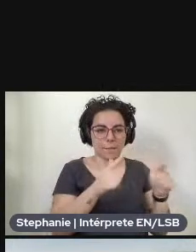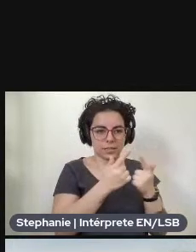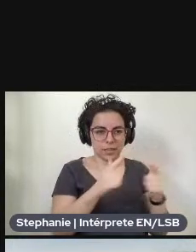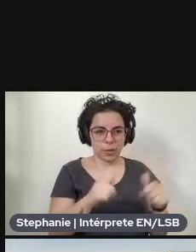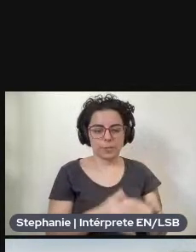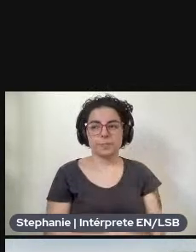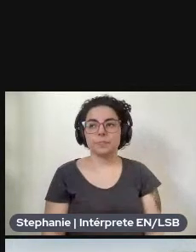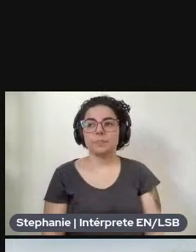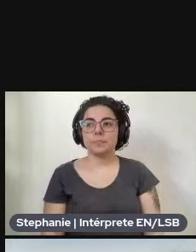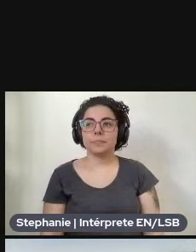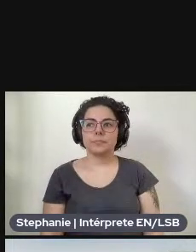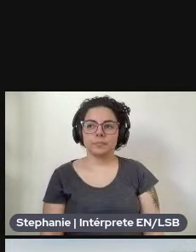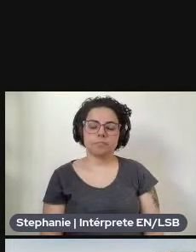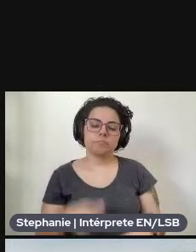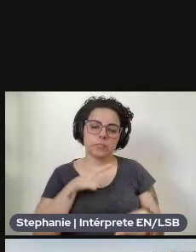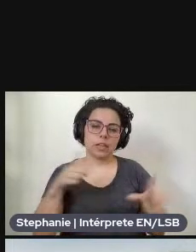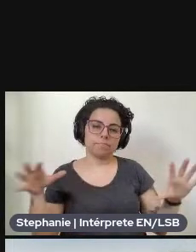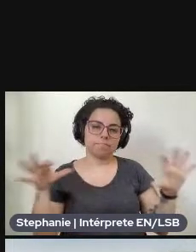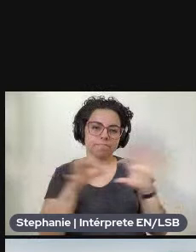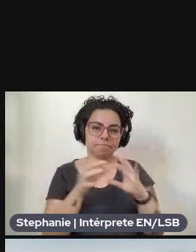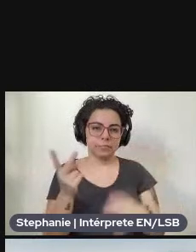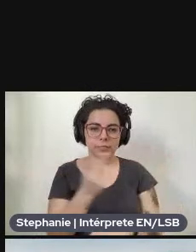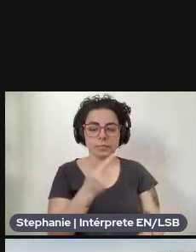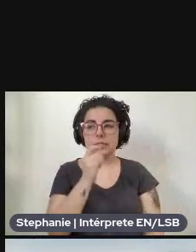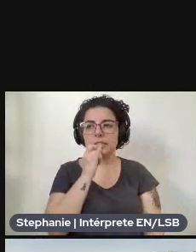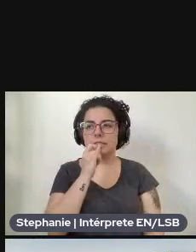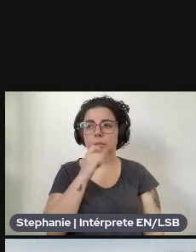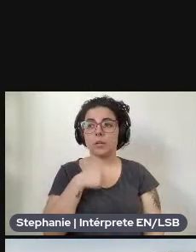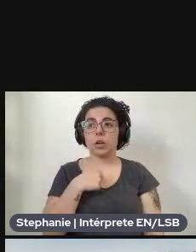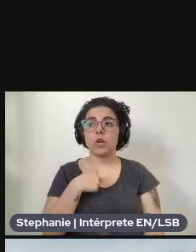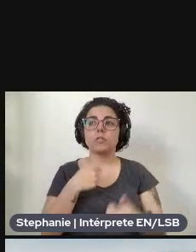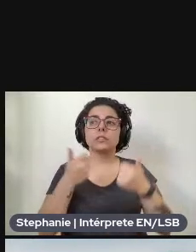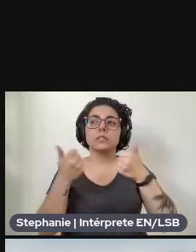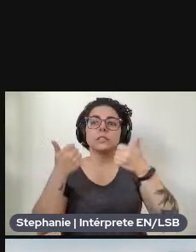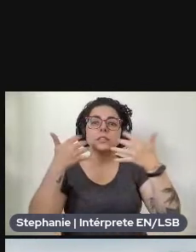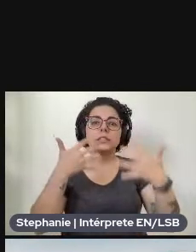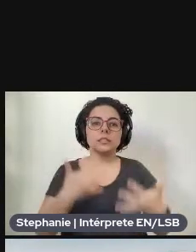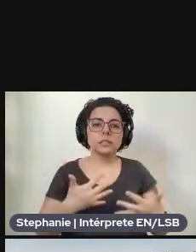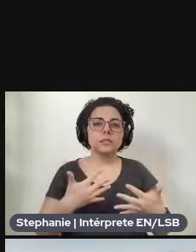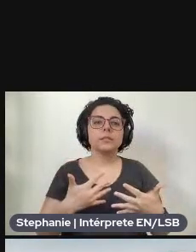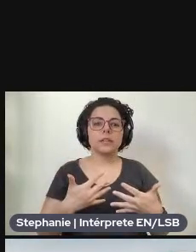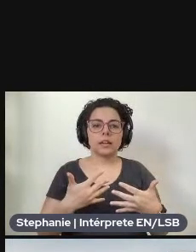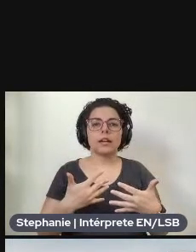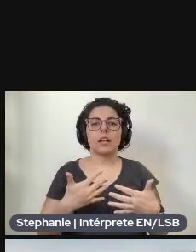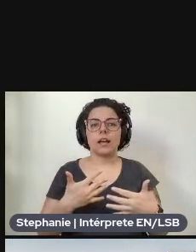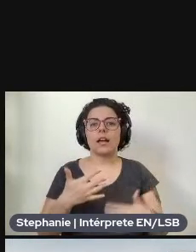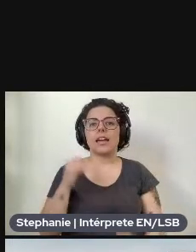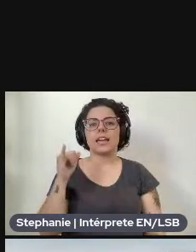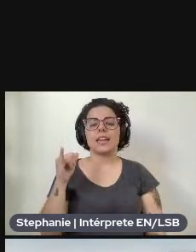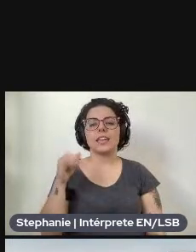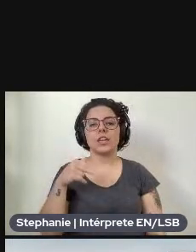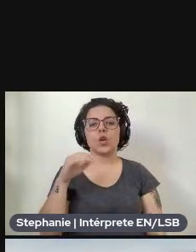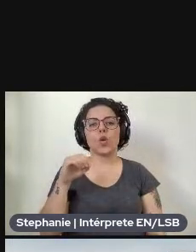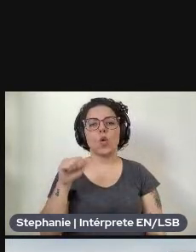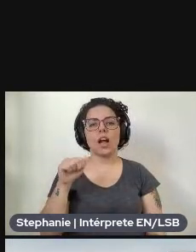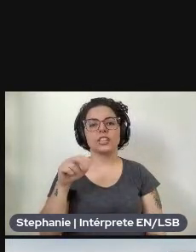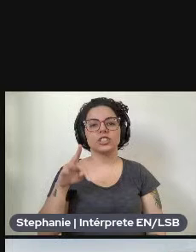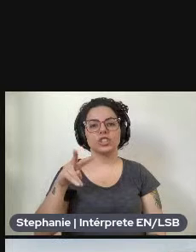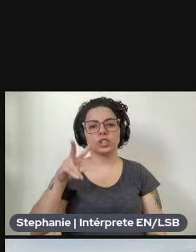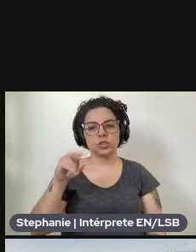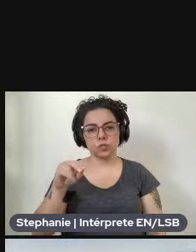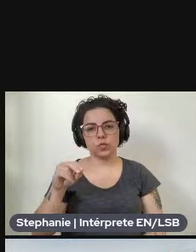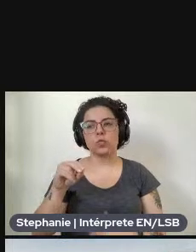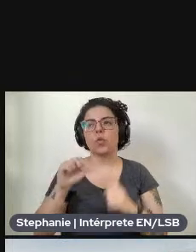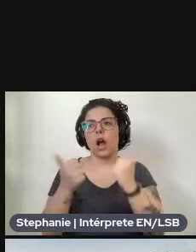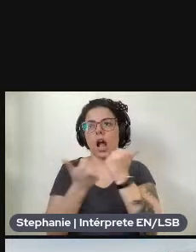first I will define the notion of inchoative auxiliary, so a spectral inchoative auxiliary,